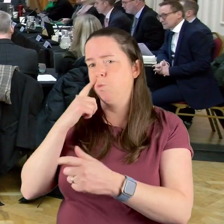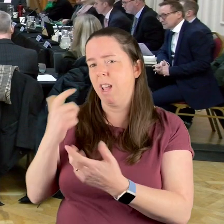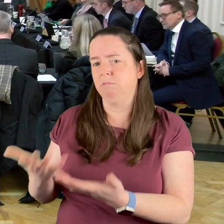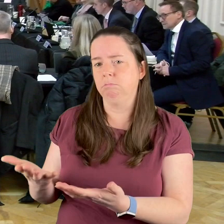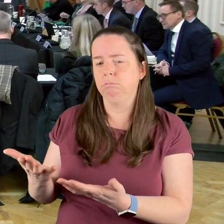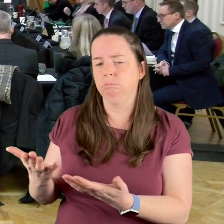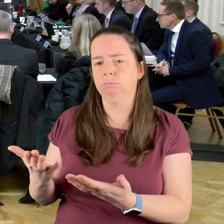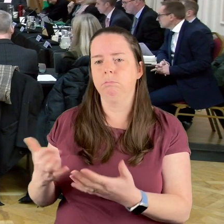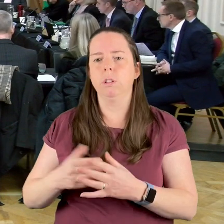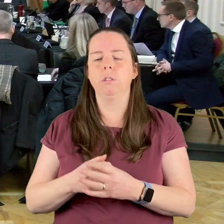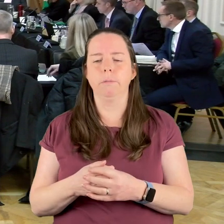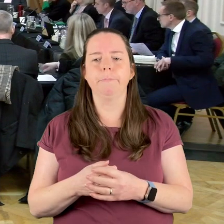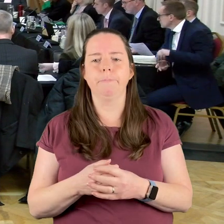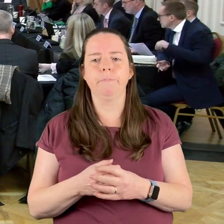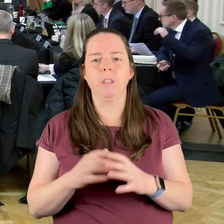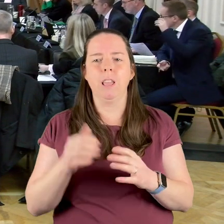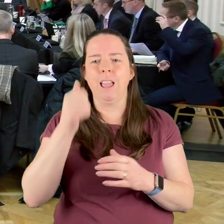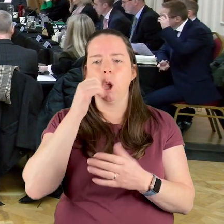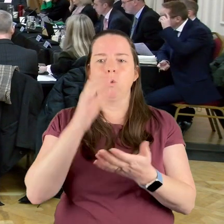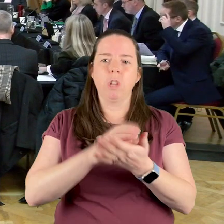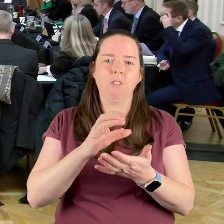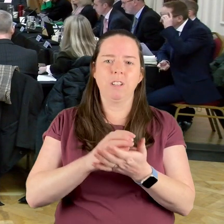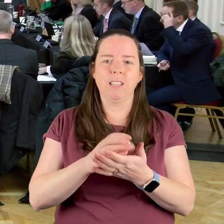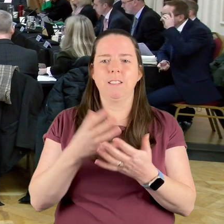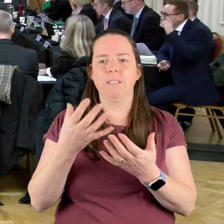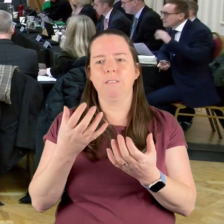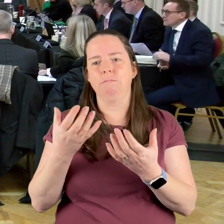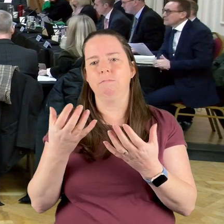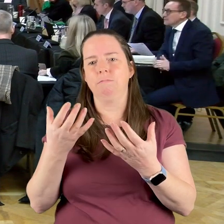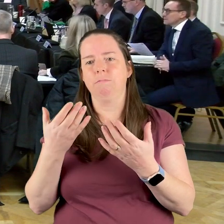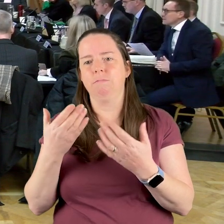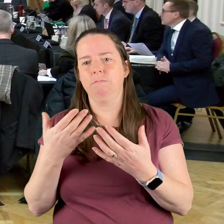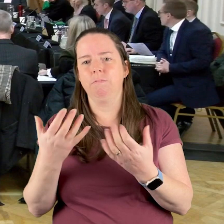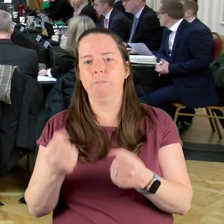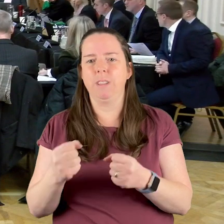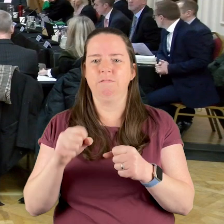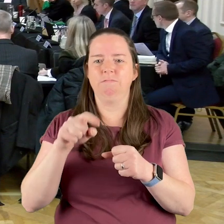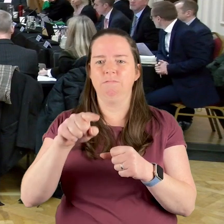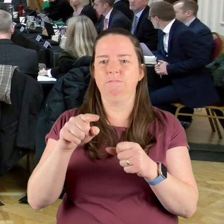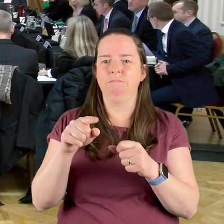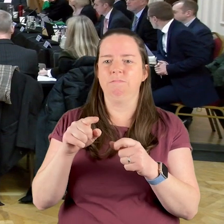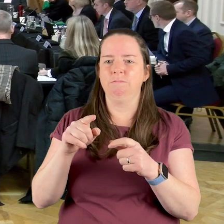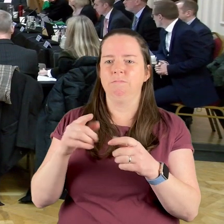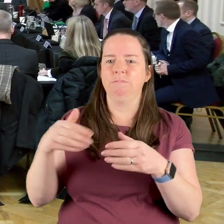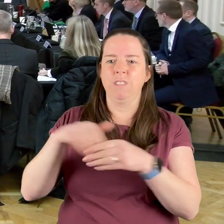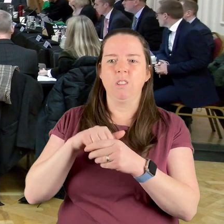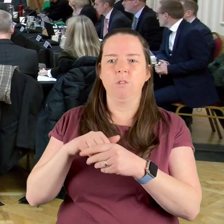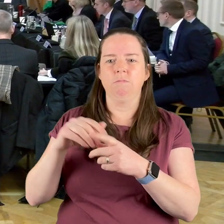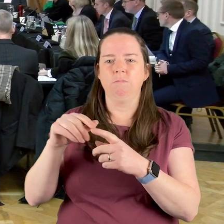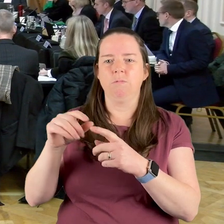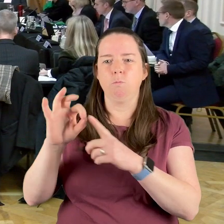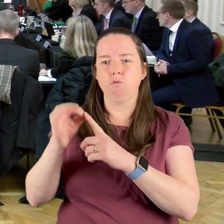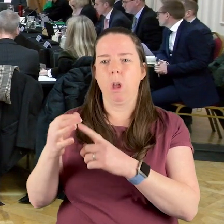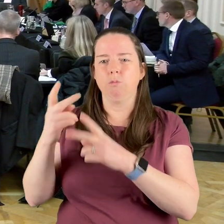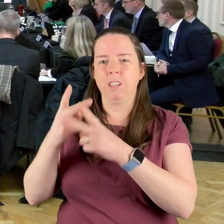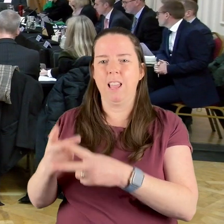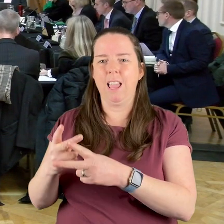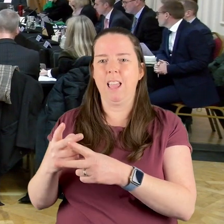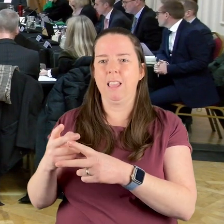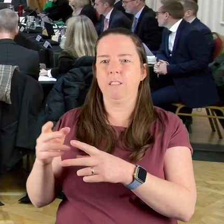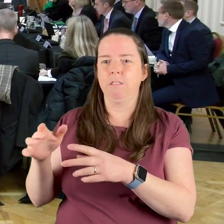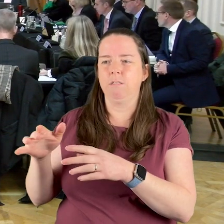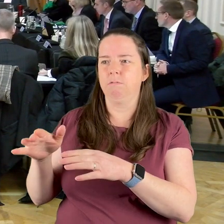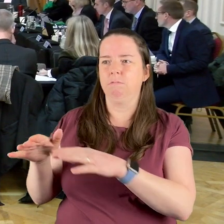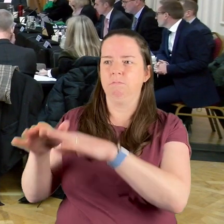there's any particular case that you want to use the methodology with. I know charities having sort of like roadshow with